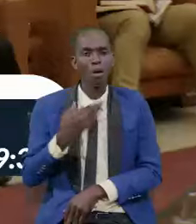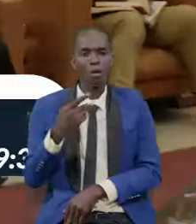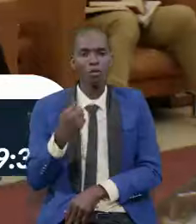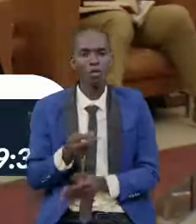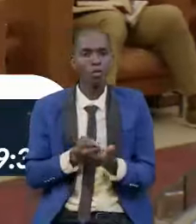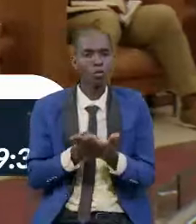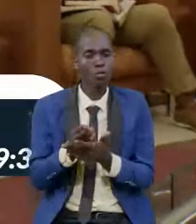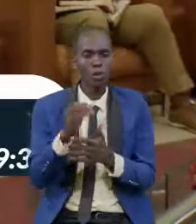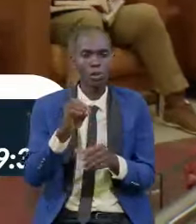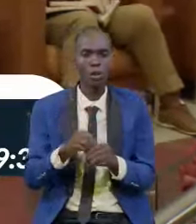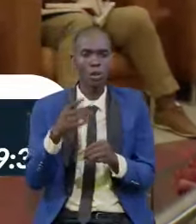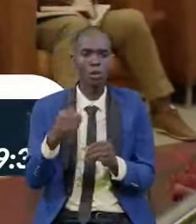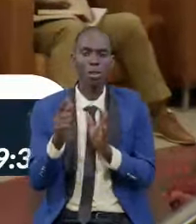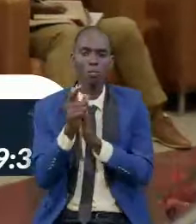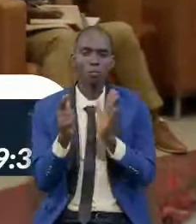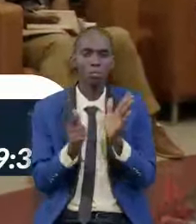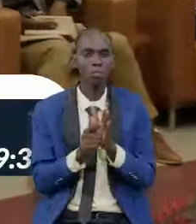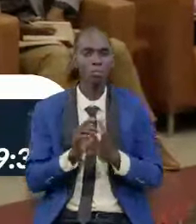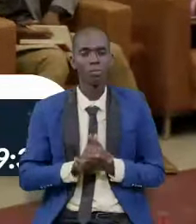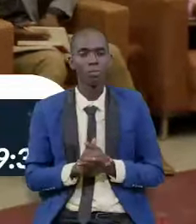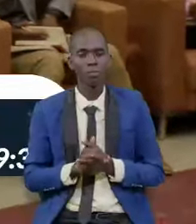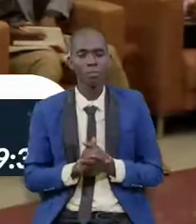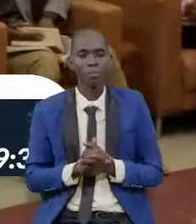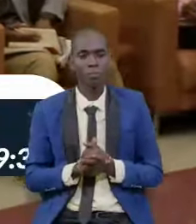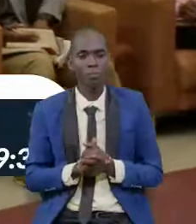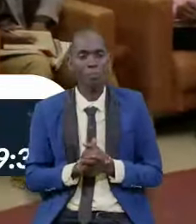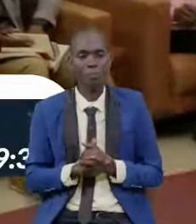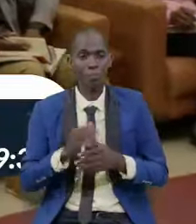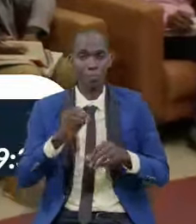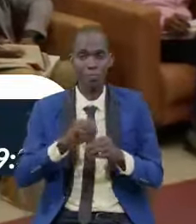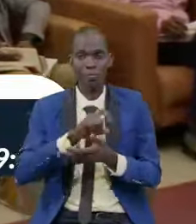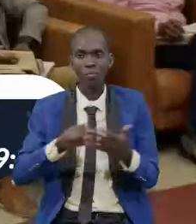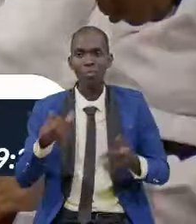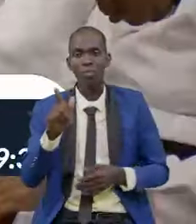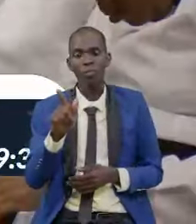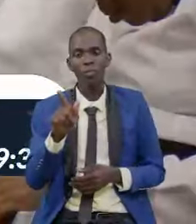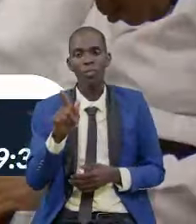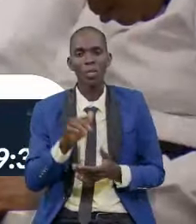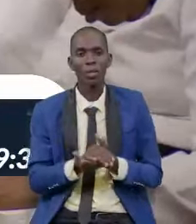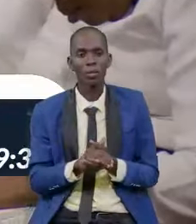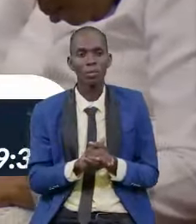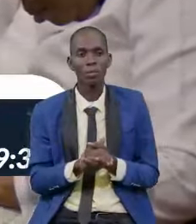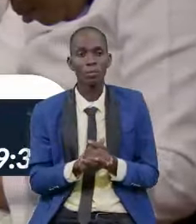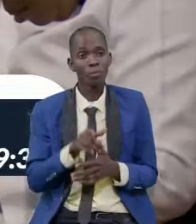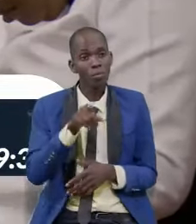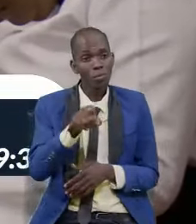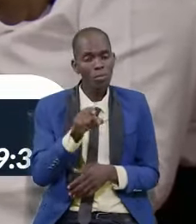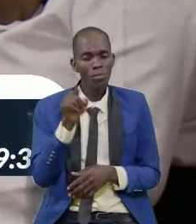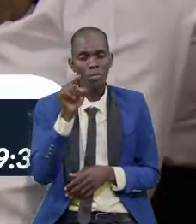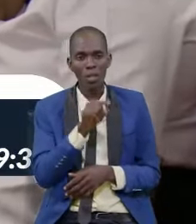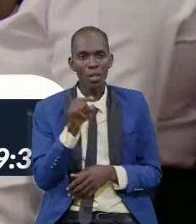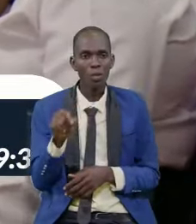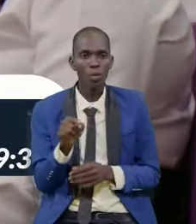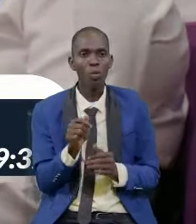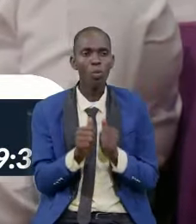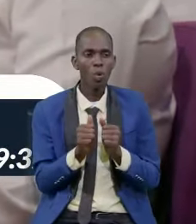the truth of the Lord. Look at verse 21. It says in verse 21, thou therefore